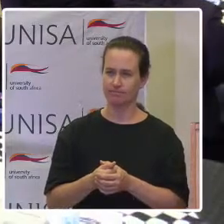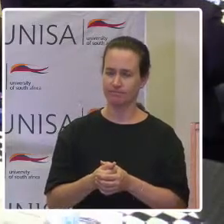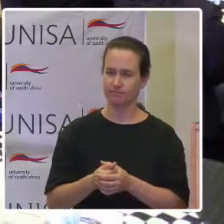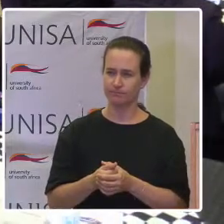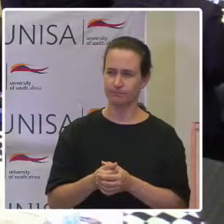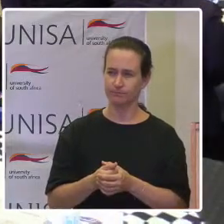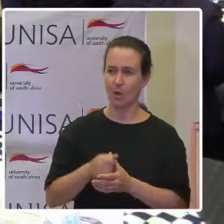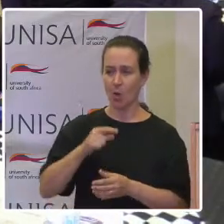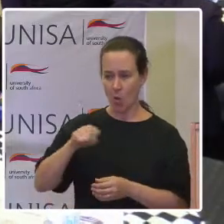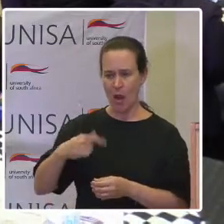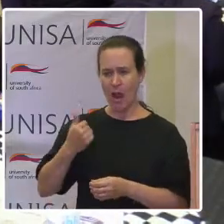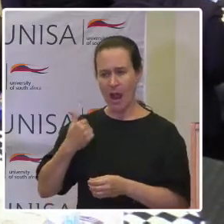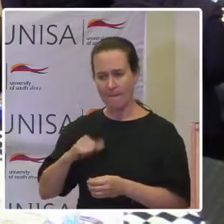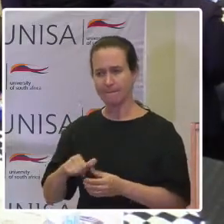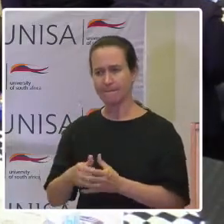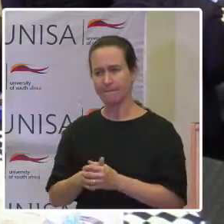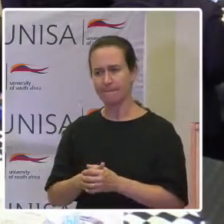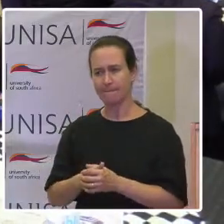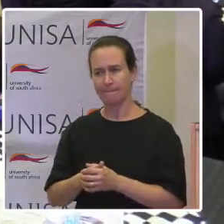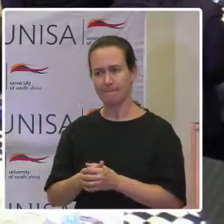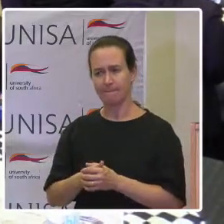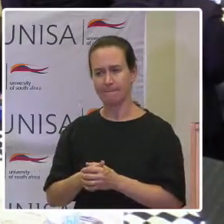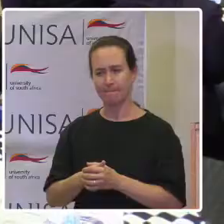determined contribution, the considering